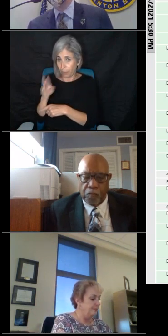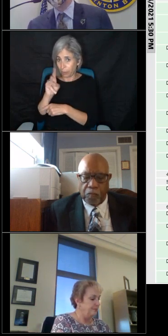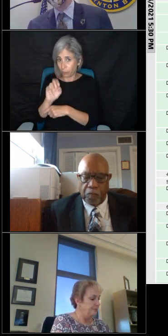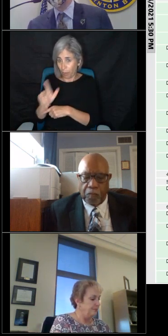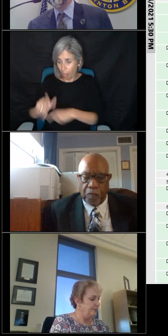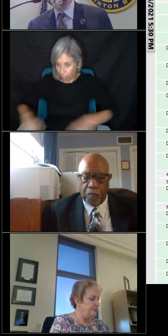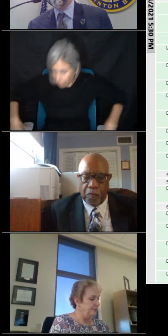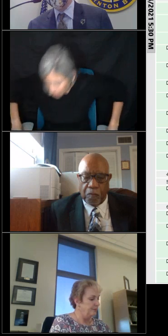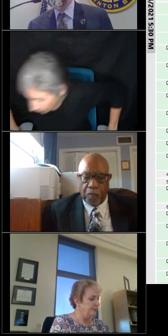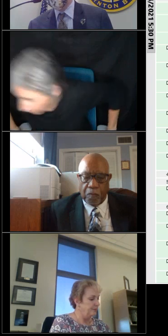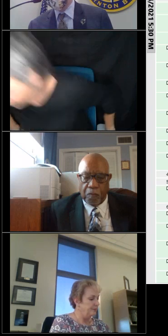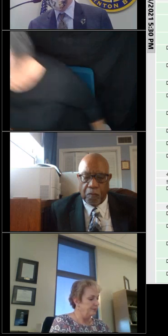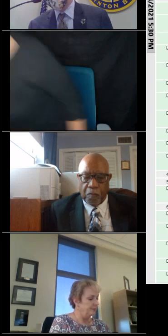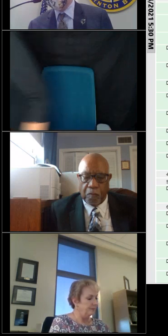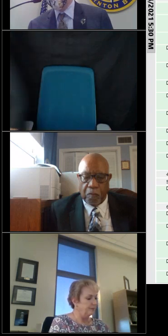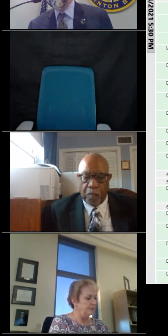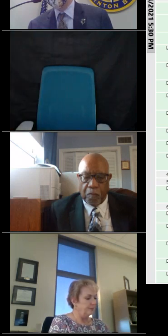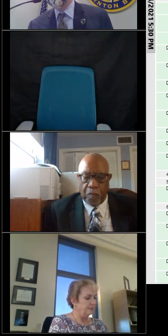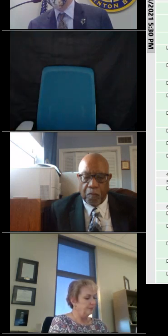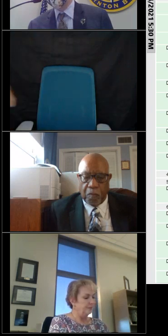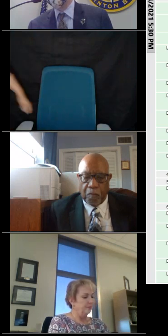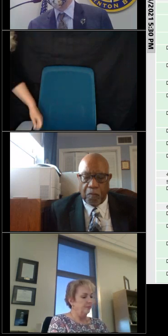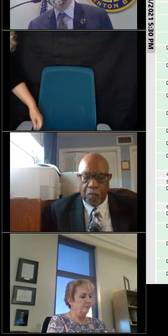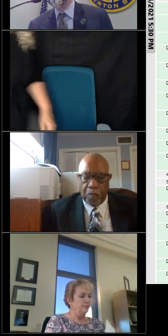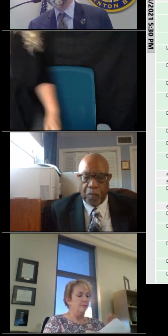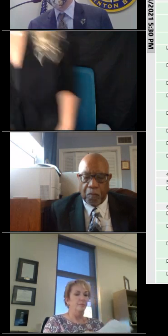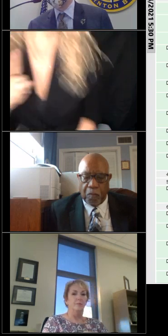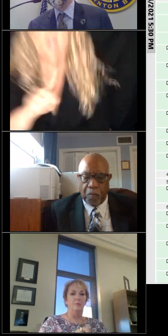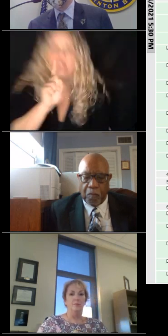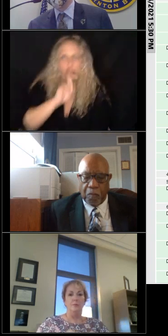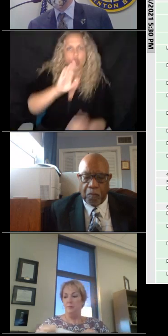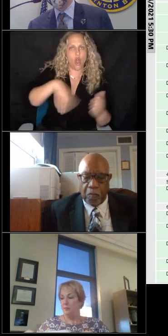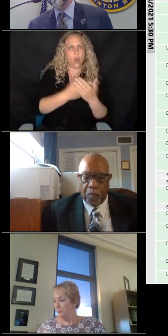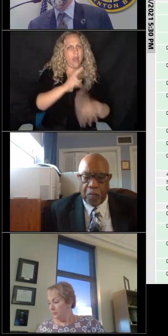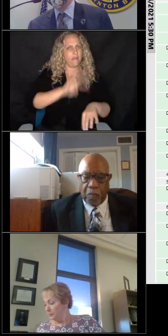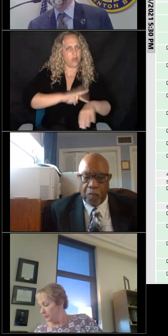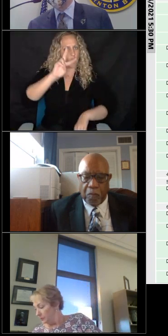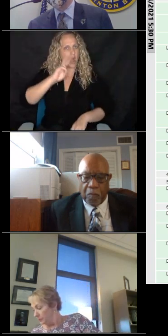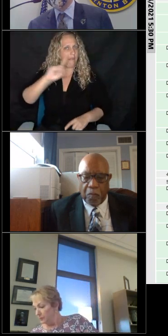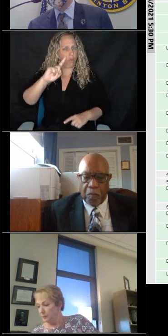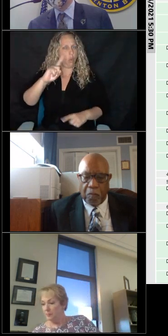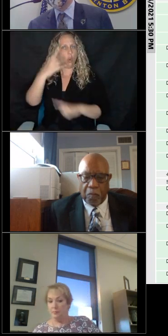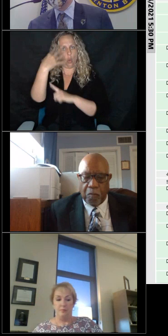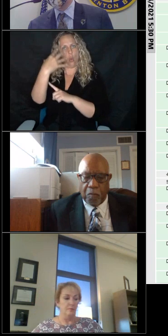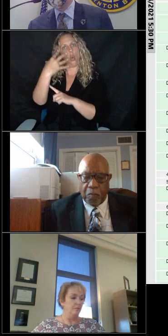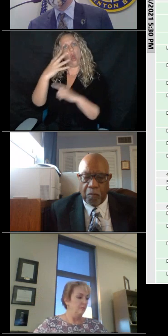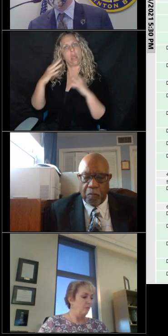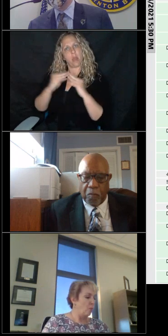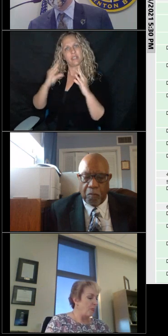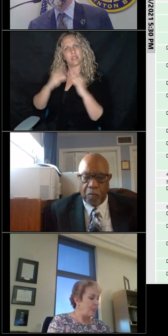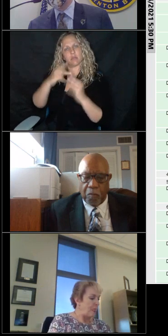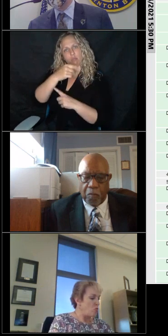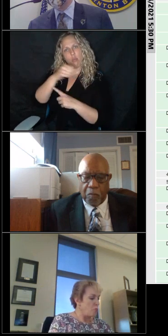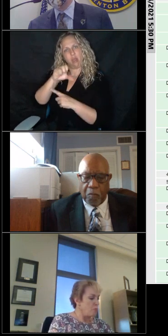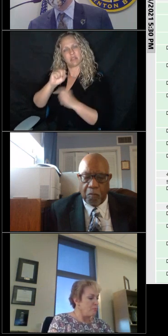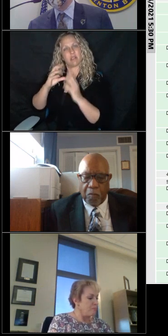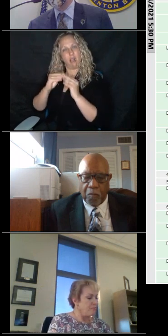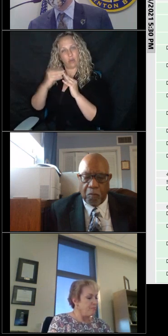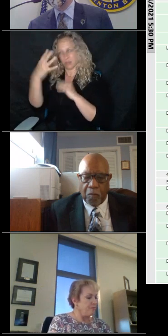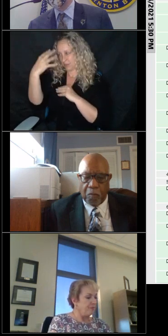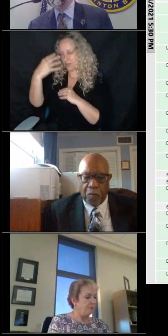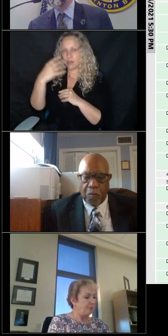should, we plan to be there at 2 o'clock for the press conference, and at least by 2:30 if we plan on being part